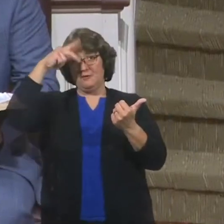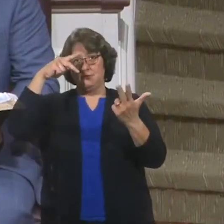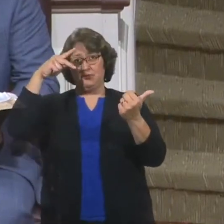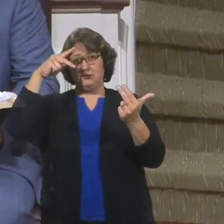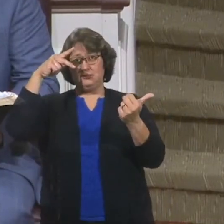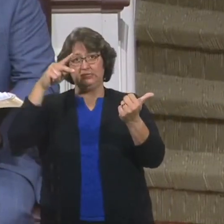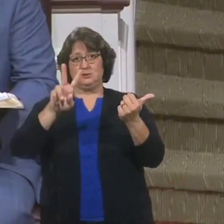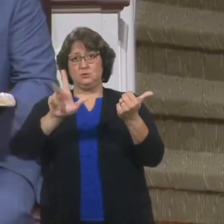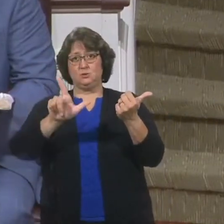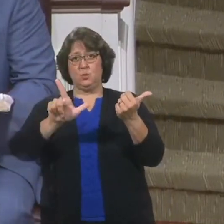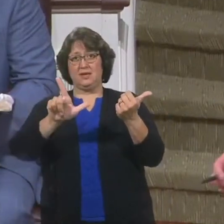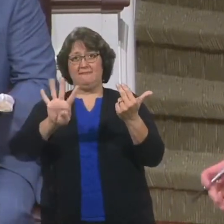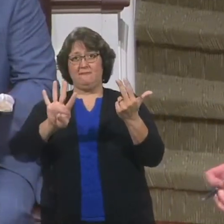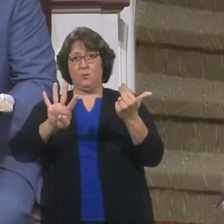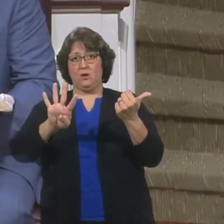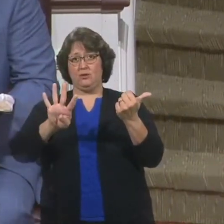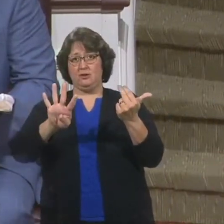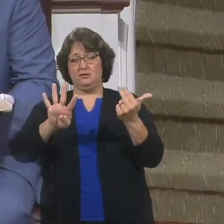13, verse 24.